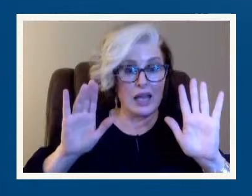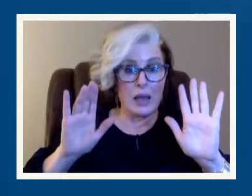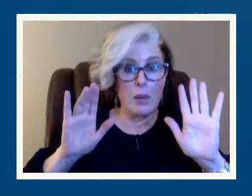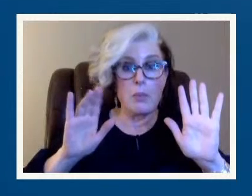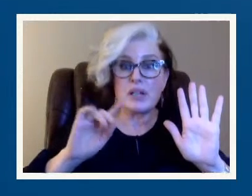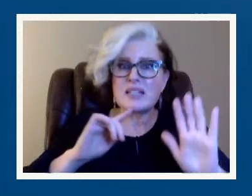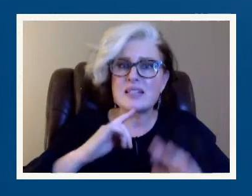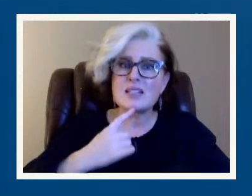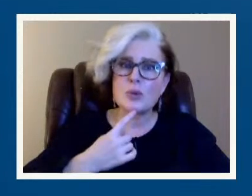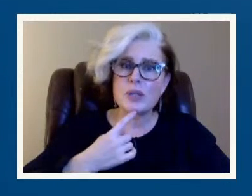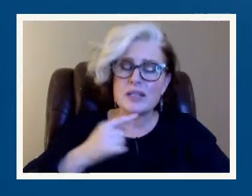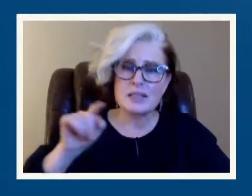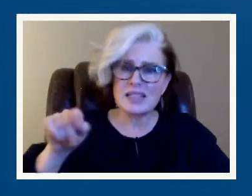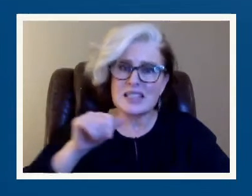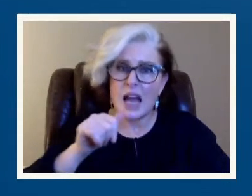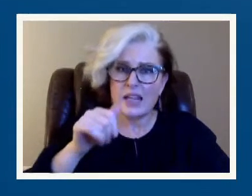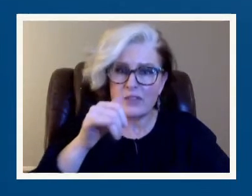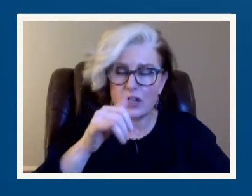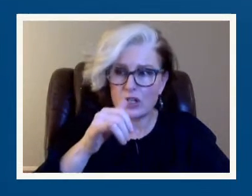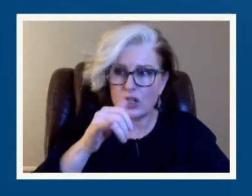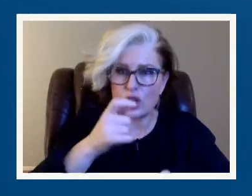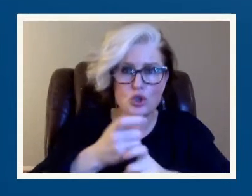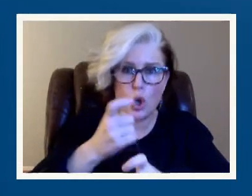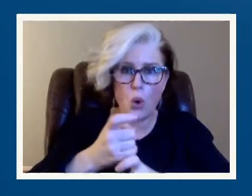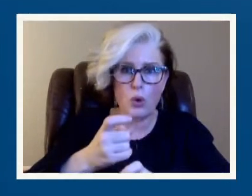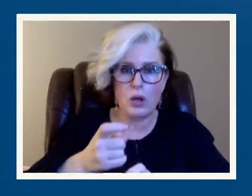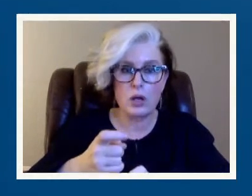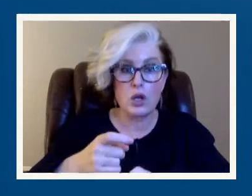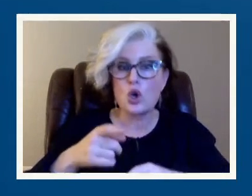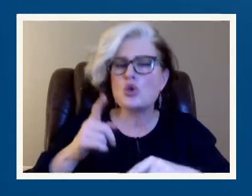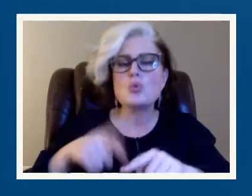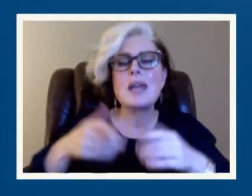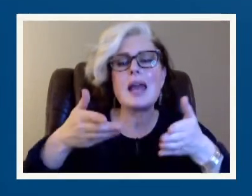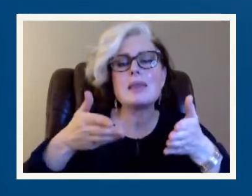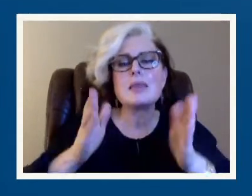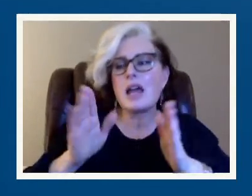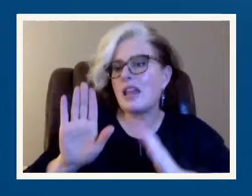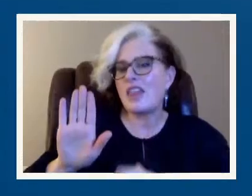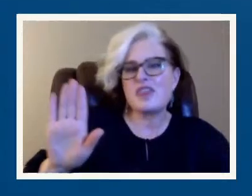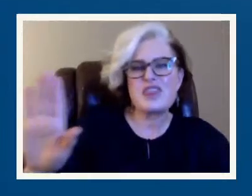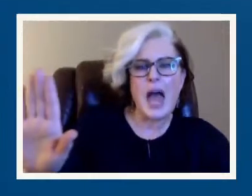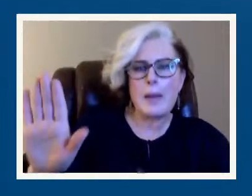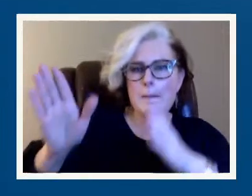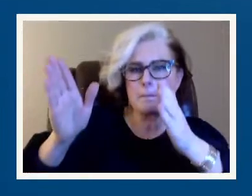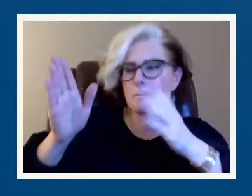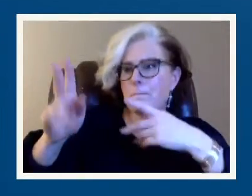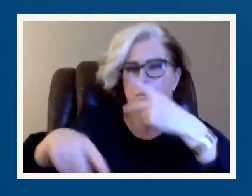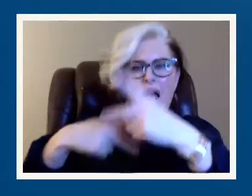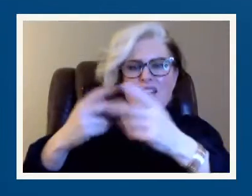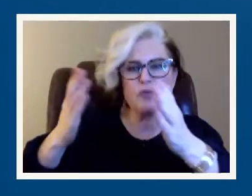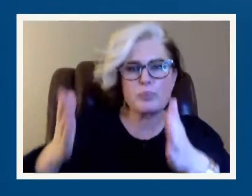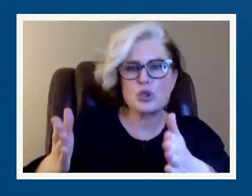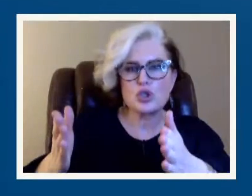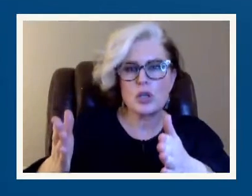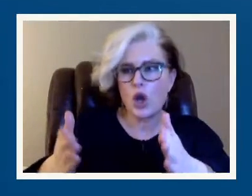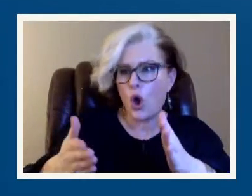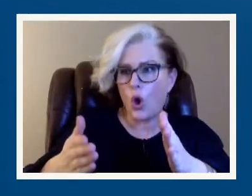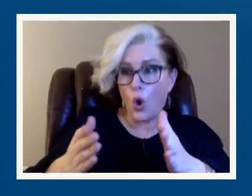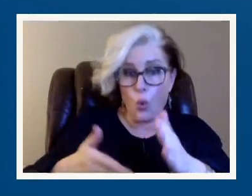serious. You cannot let somebody that detached from reality run your state.